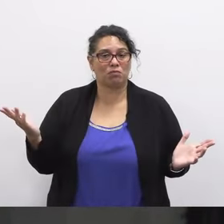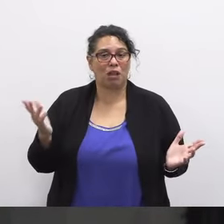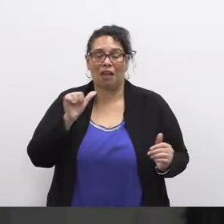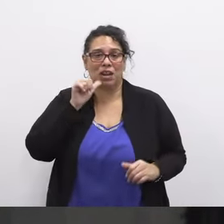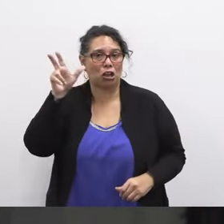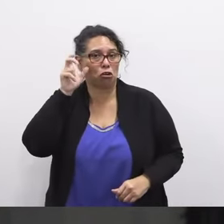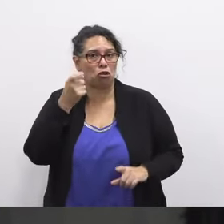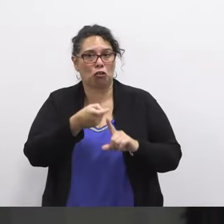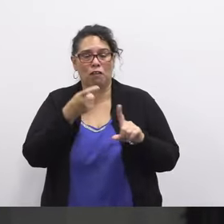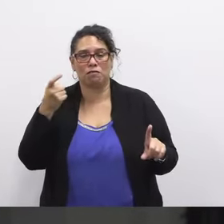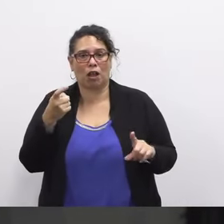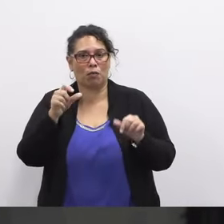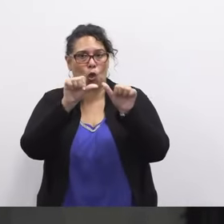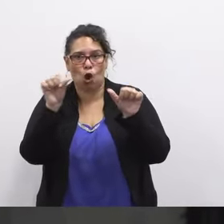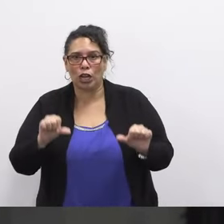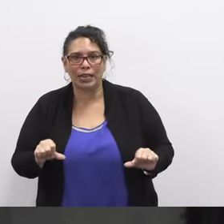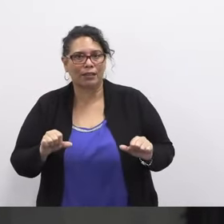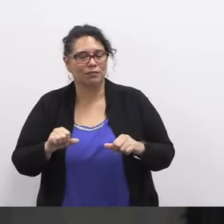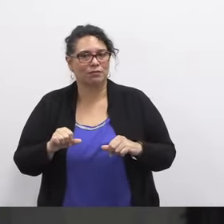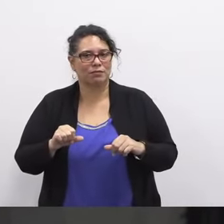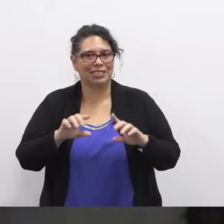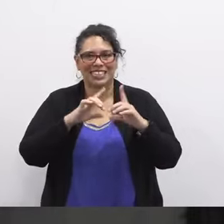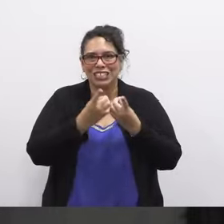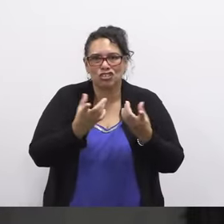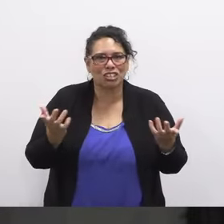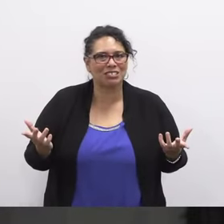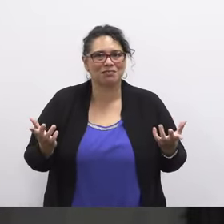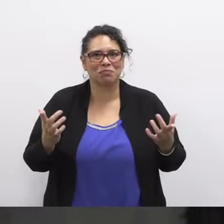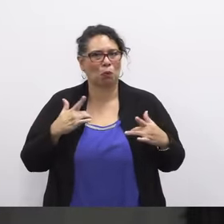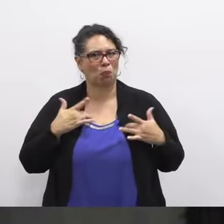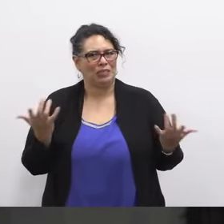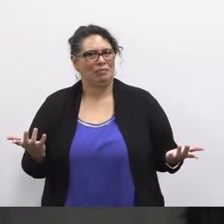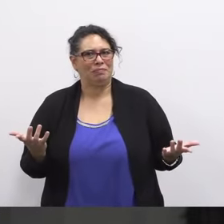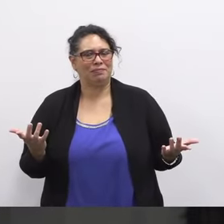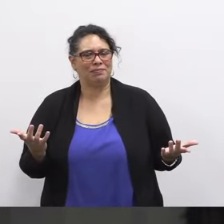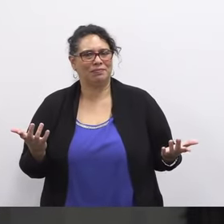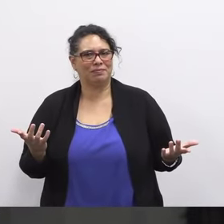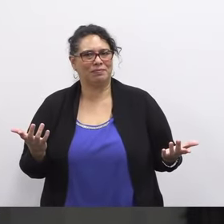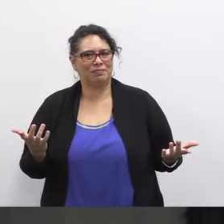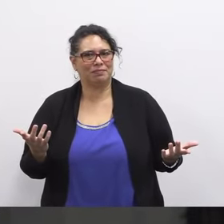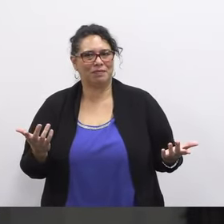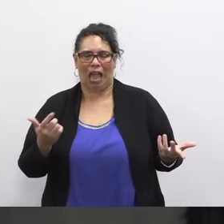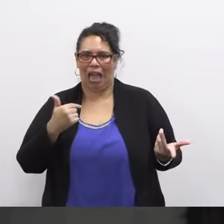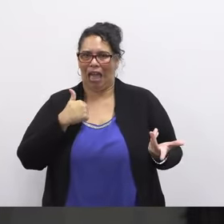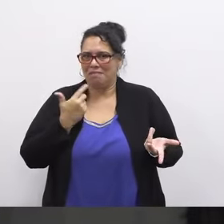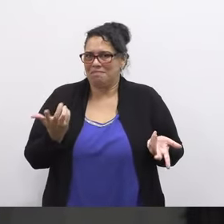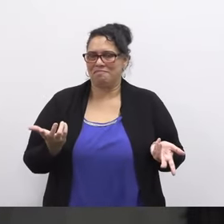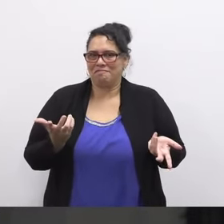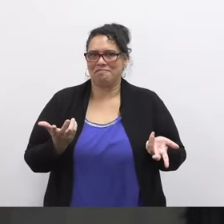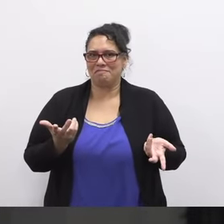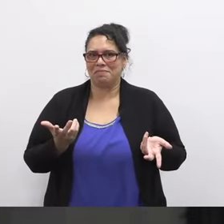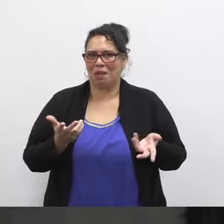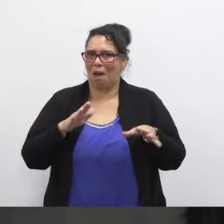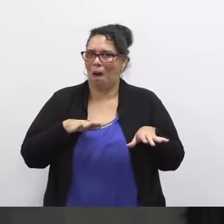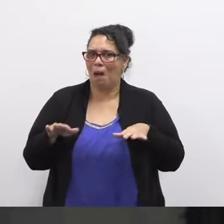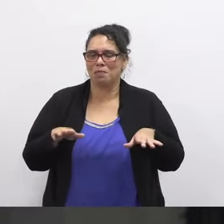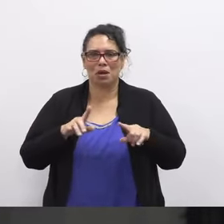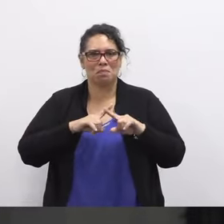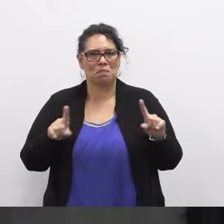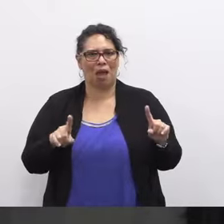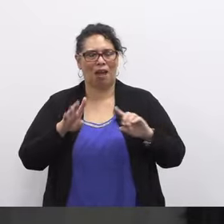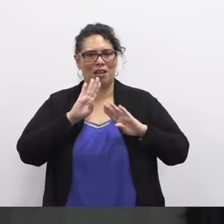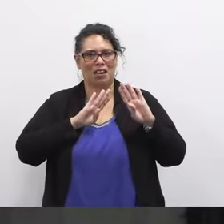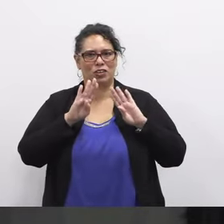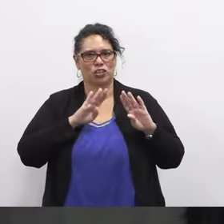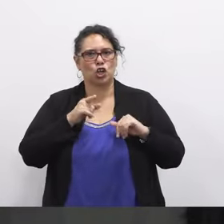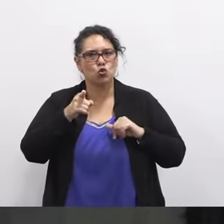heard from the district. What's the deal here? You know, I've been very measured here, but I'm getting very frustrated. You are serving